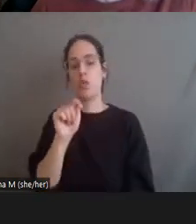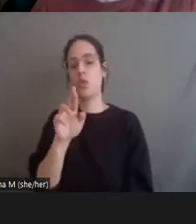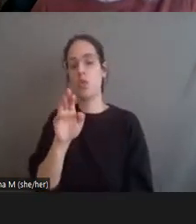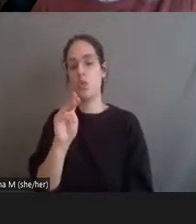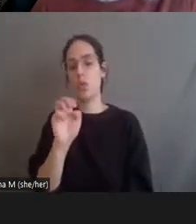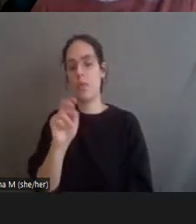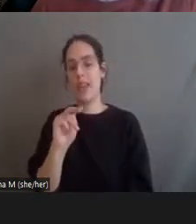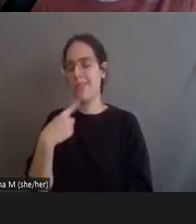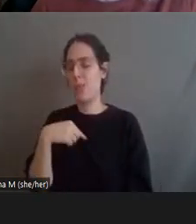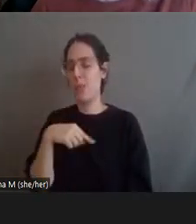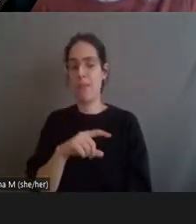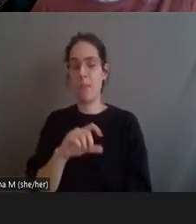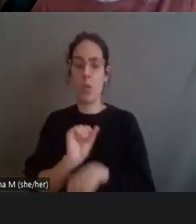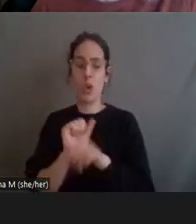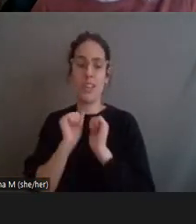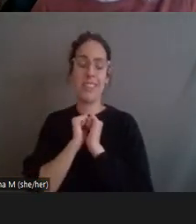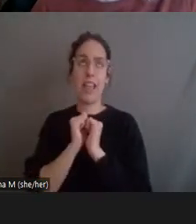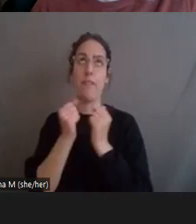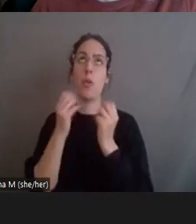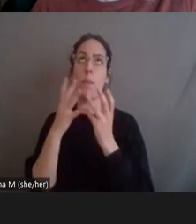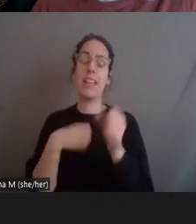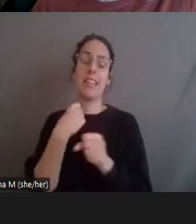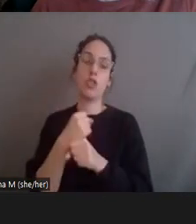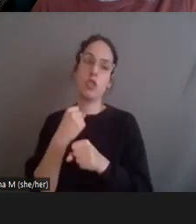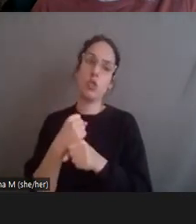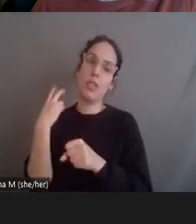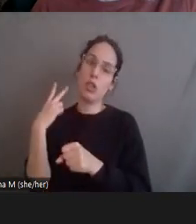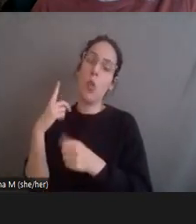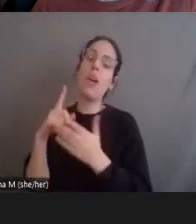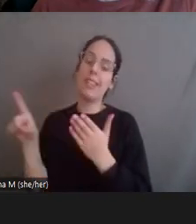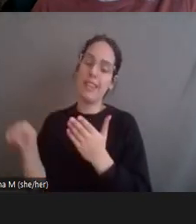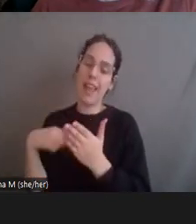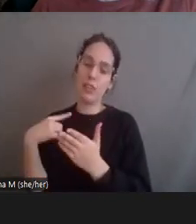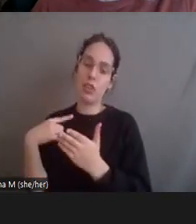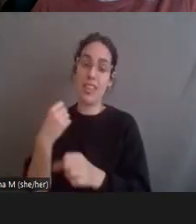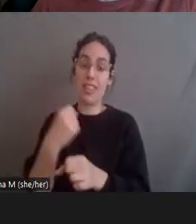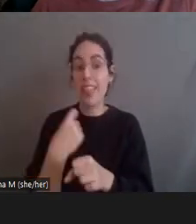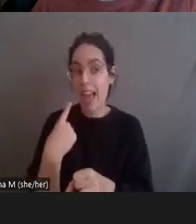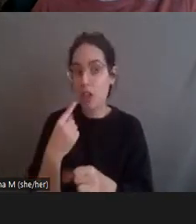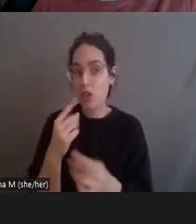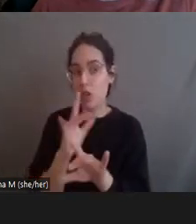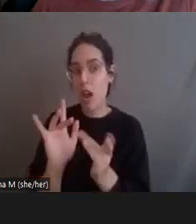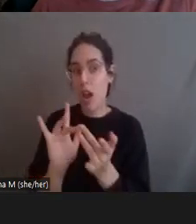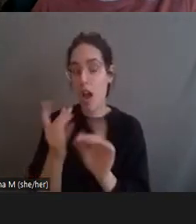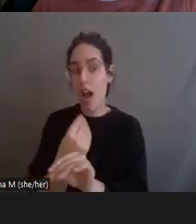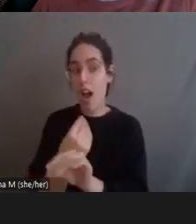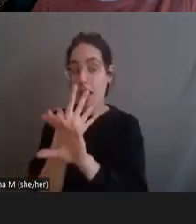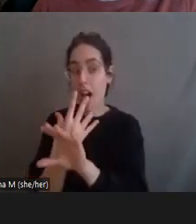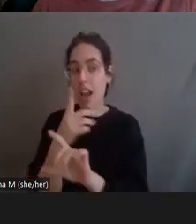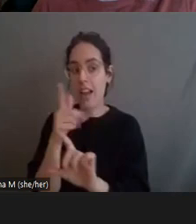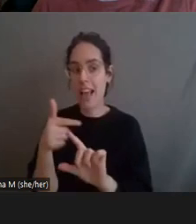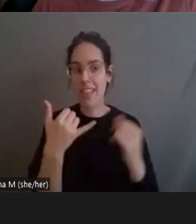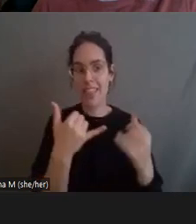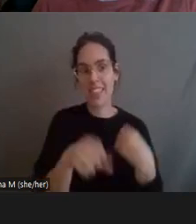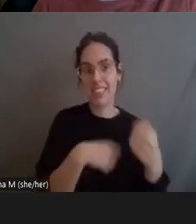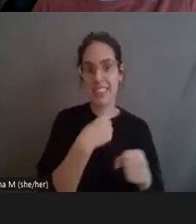years. 2 years ago, we had to cancel. Last year, we had virtual. And this year, we're doing in-person again. We're